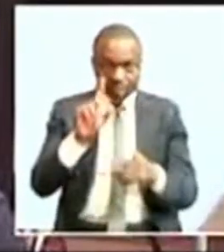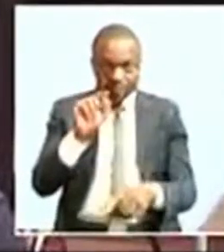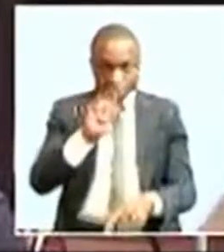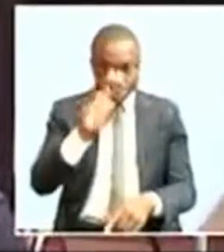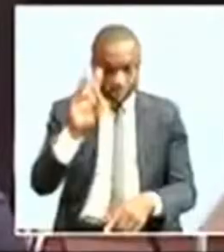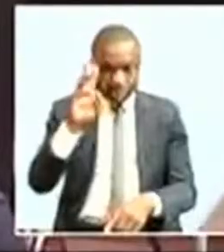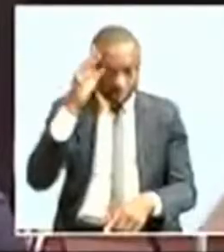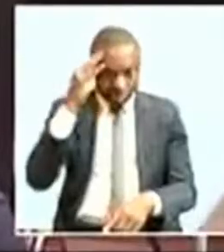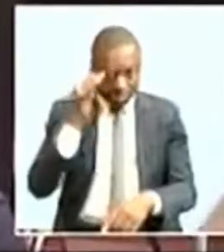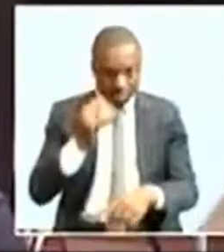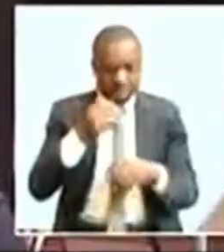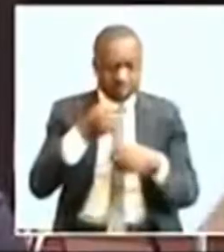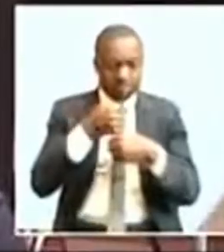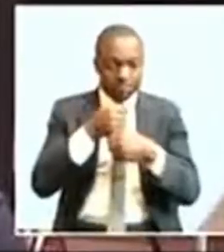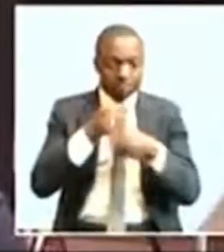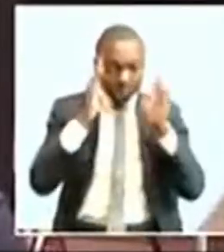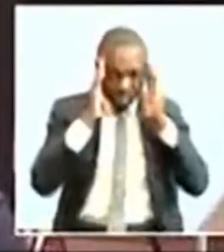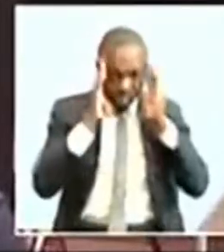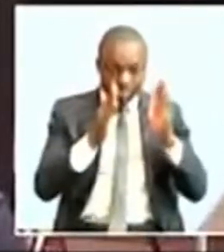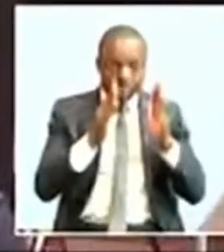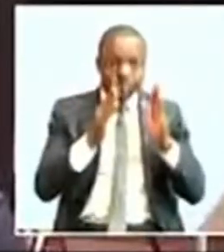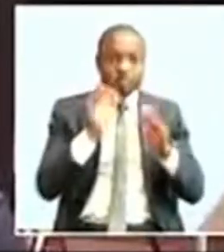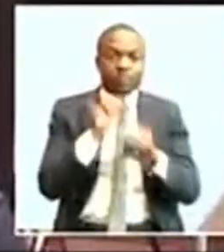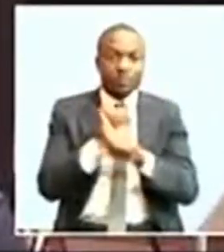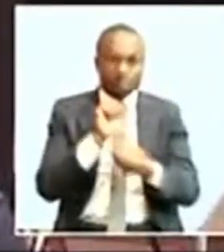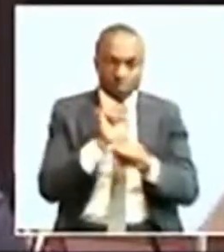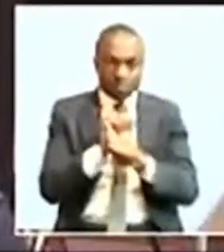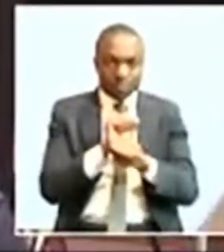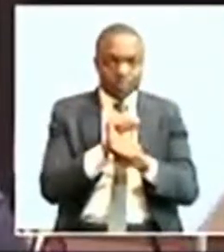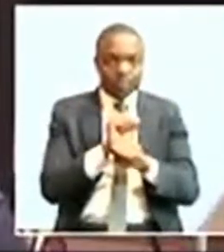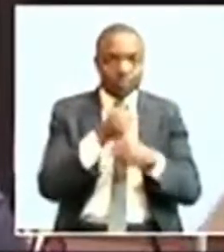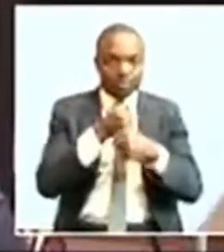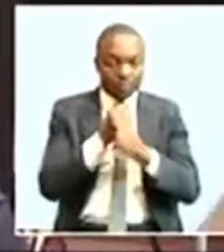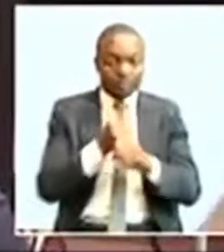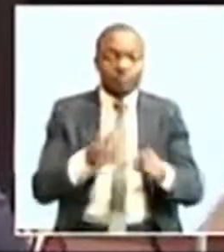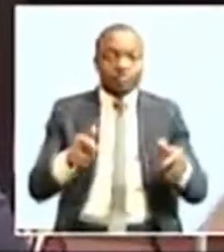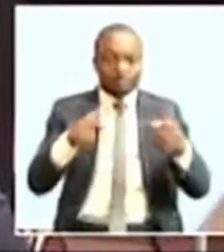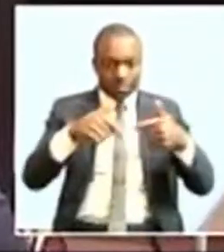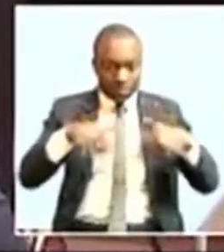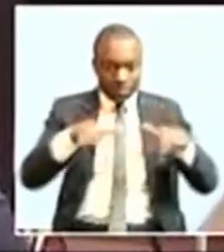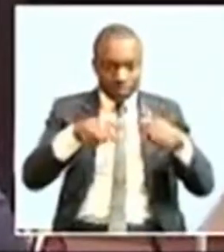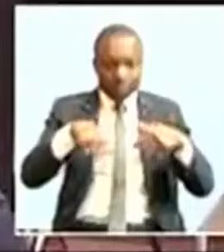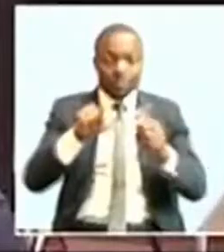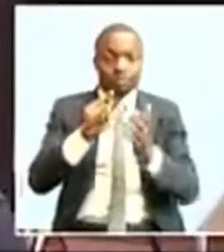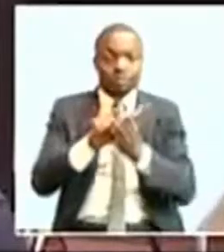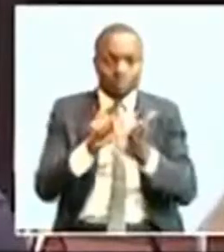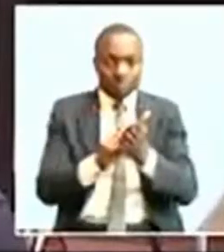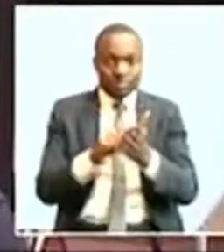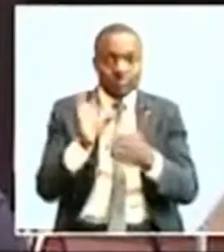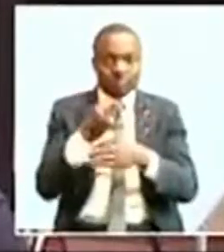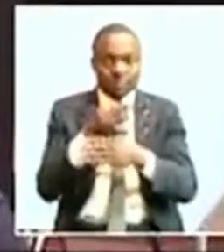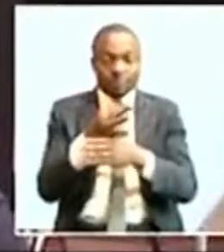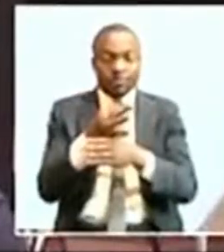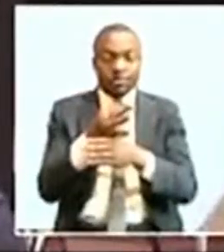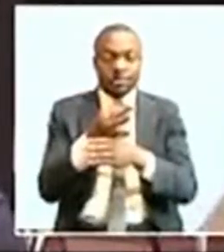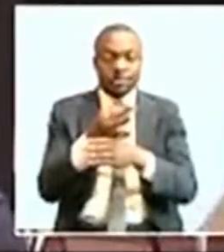Why don't we concentrate our efforts in strengthening our legal framework when it comes to aquaculture